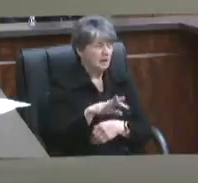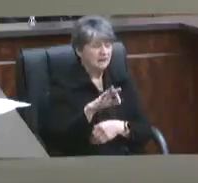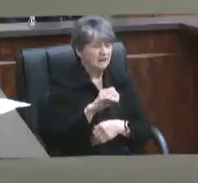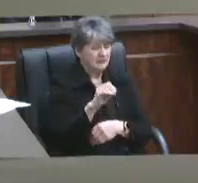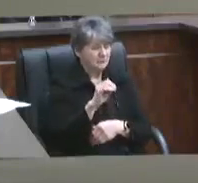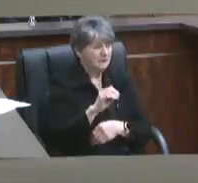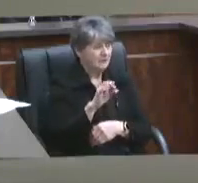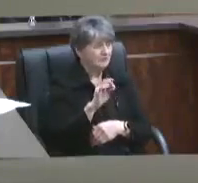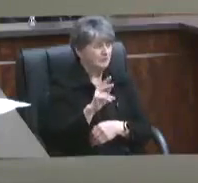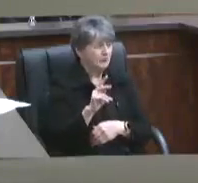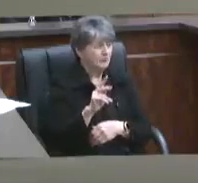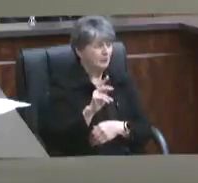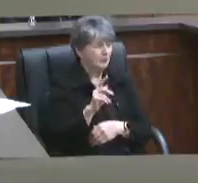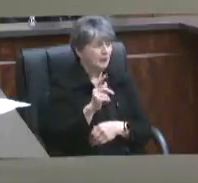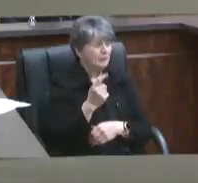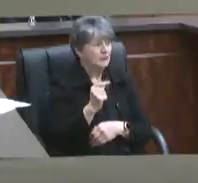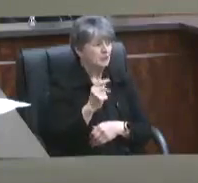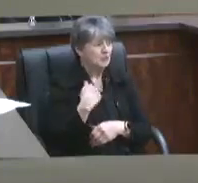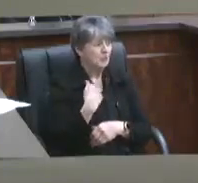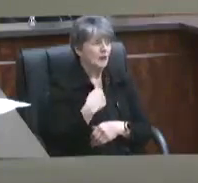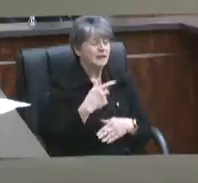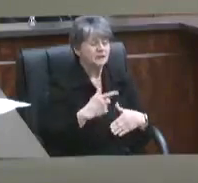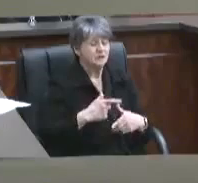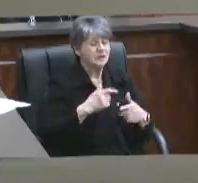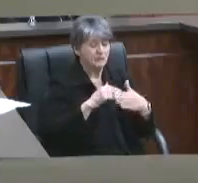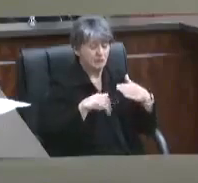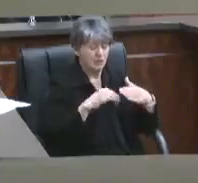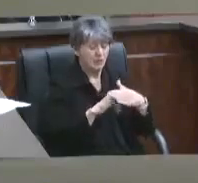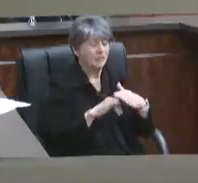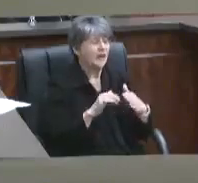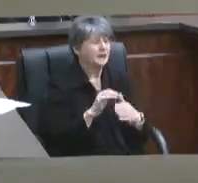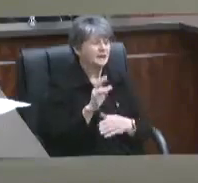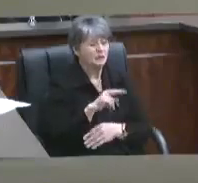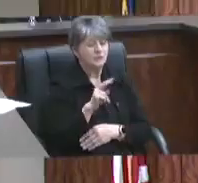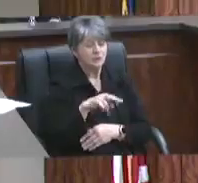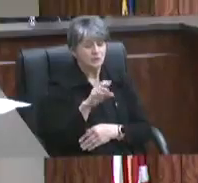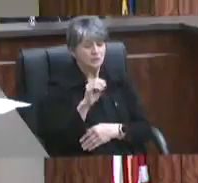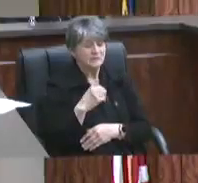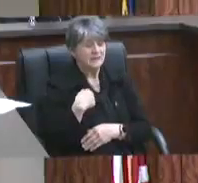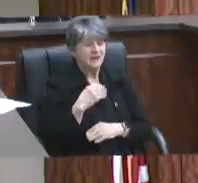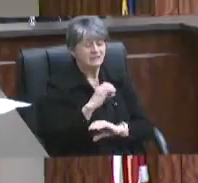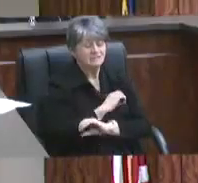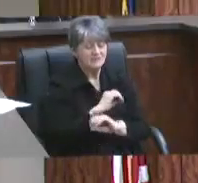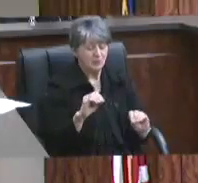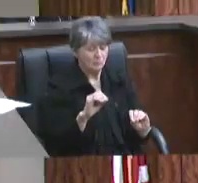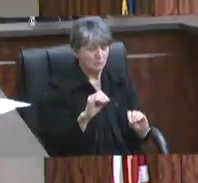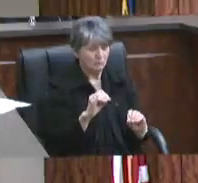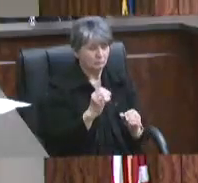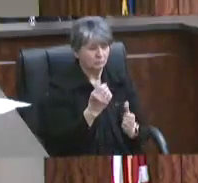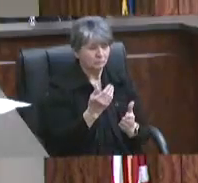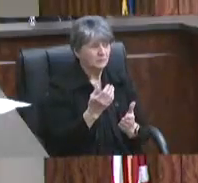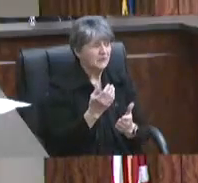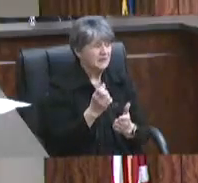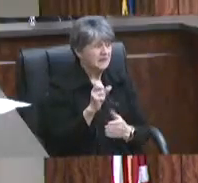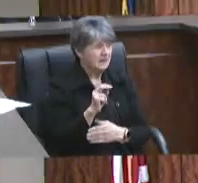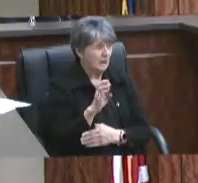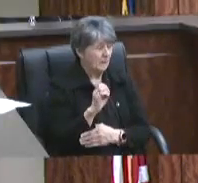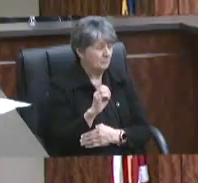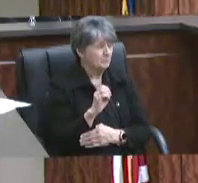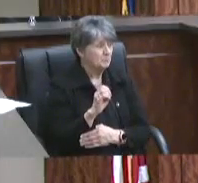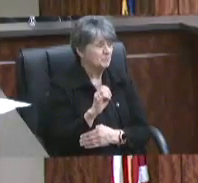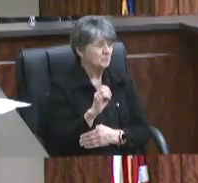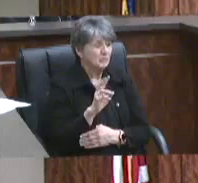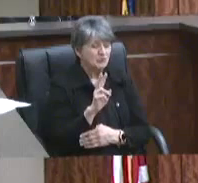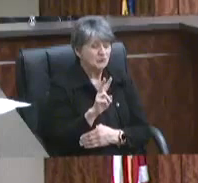are living below the federal poverty line, and 22% have absolutely no income. With fair market rent for a 2-bedroom in Prince George's